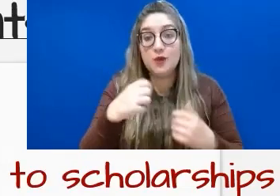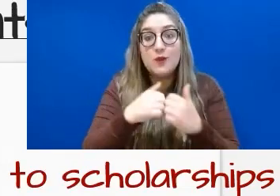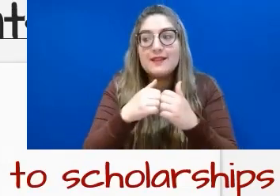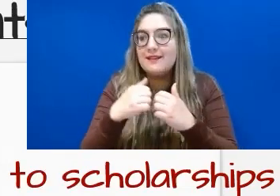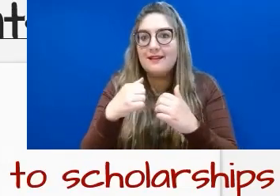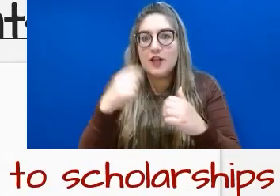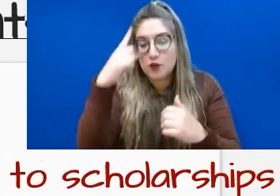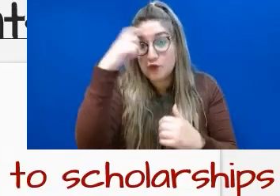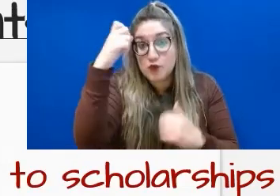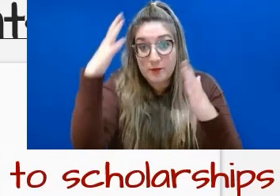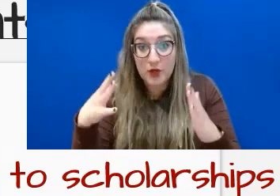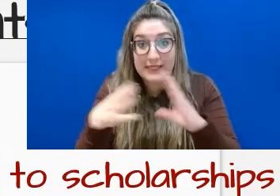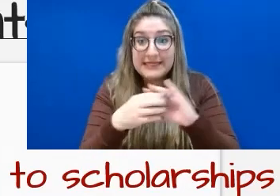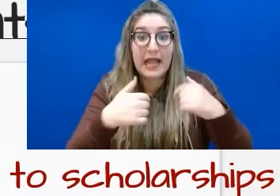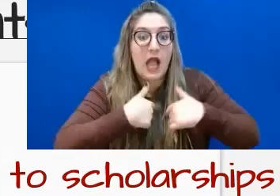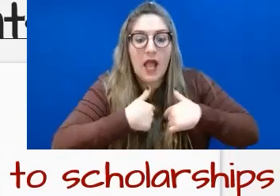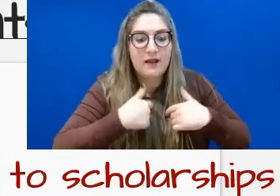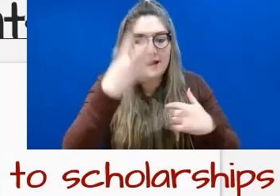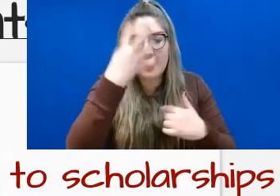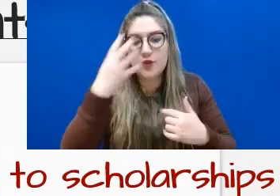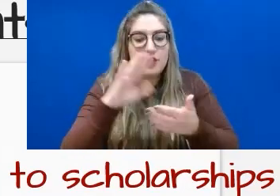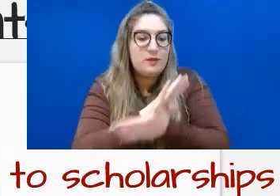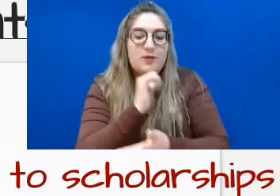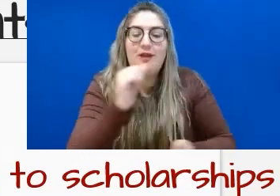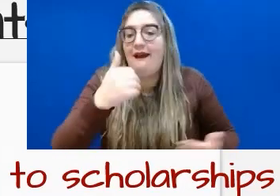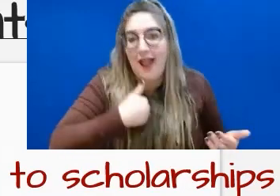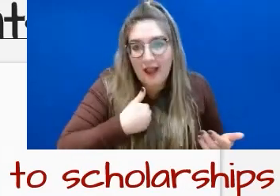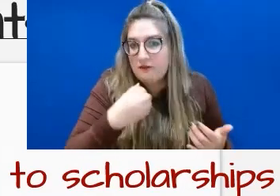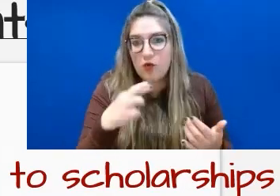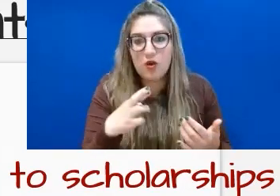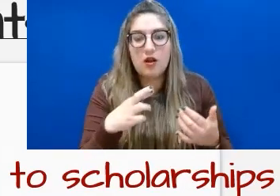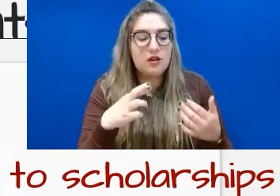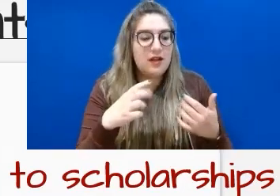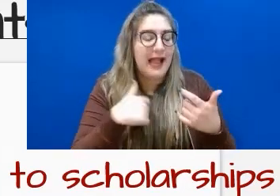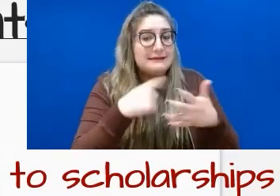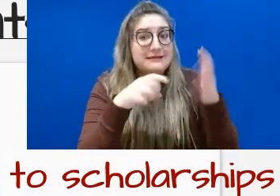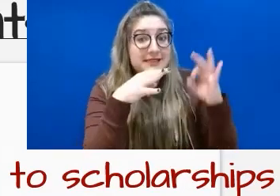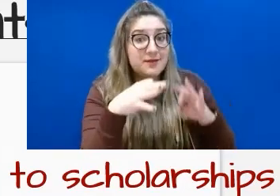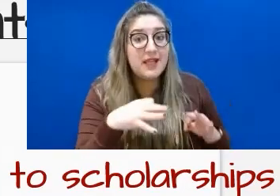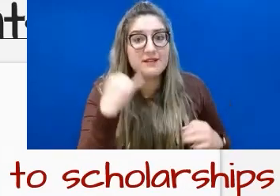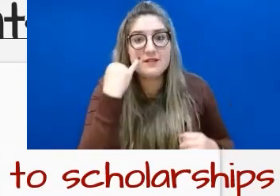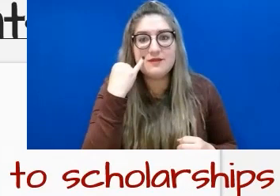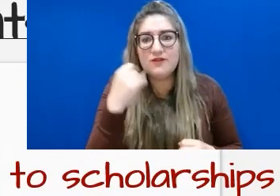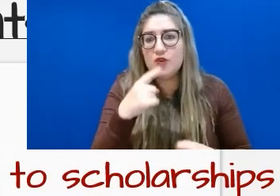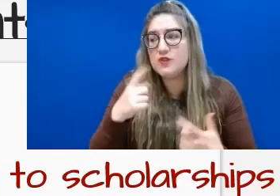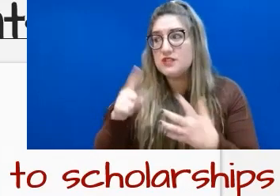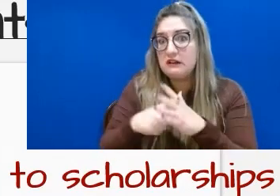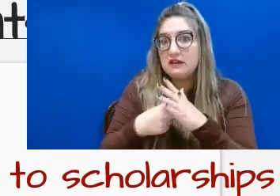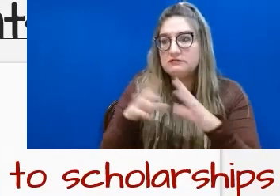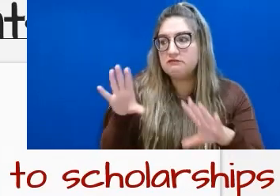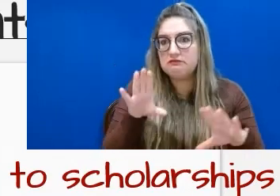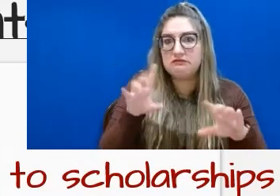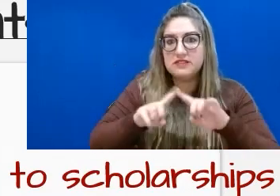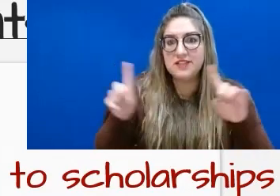permit or social security. Just keep treating them as a regular student. Okay, it's very